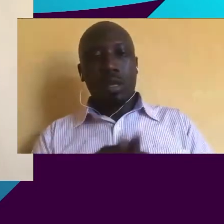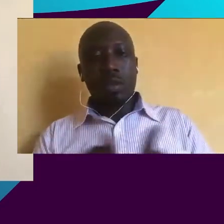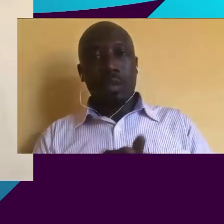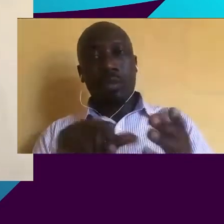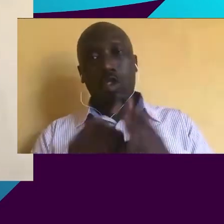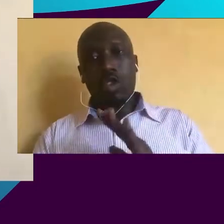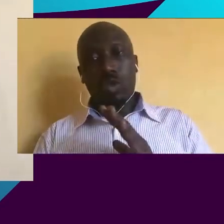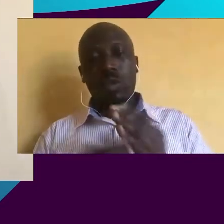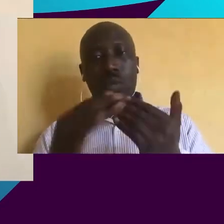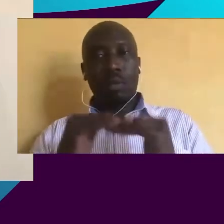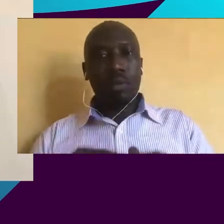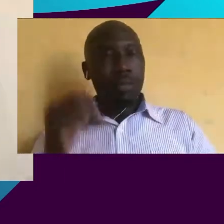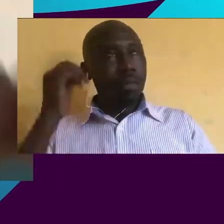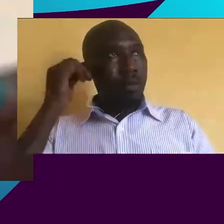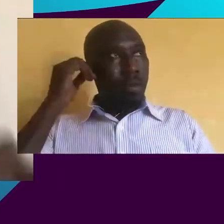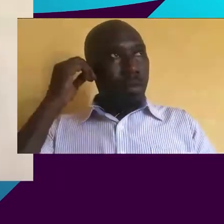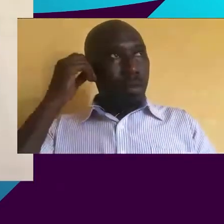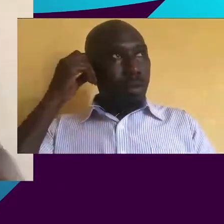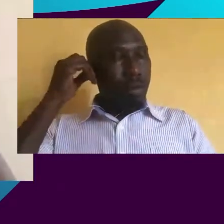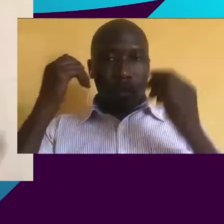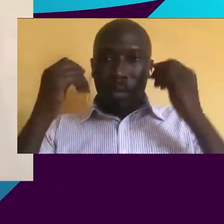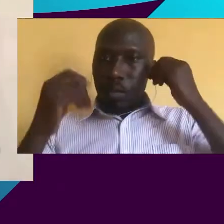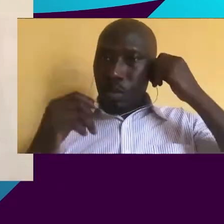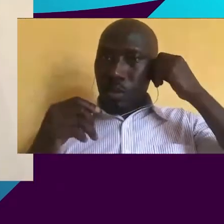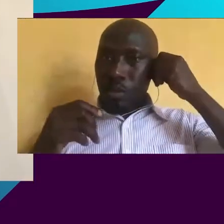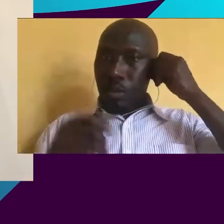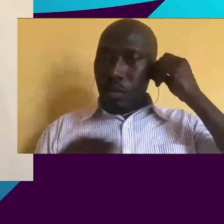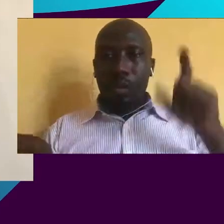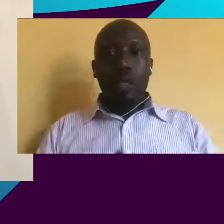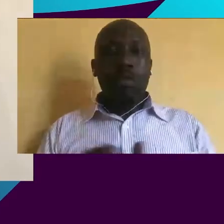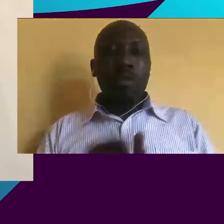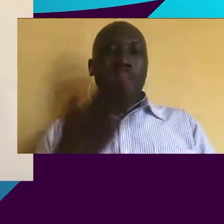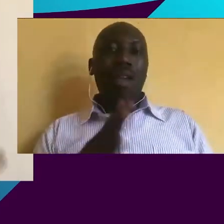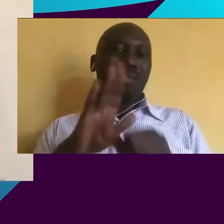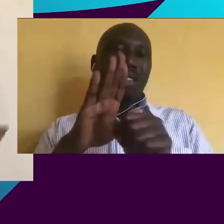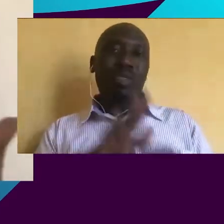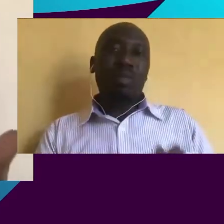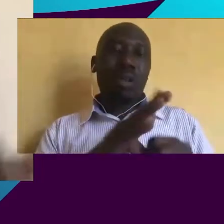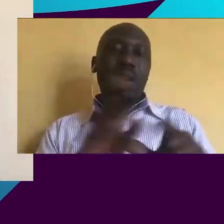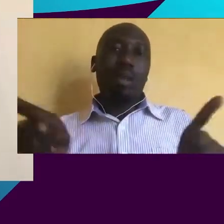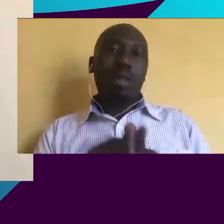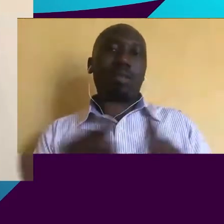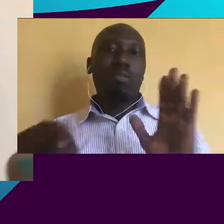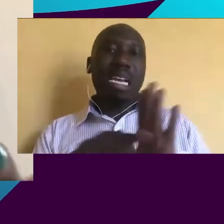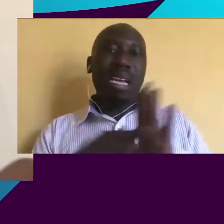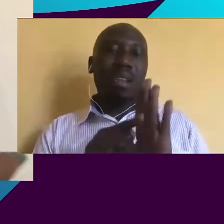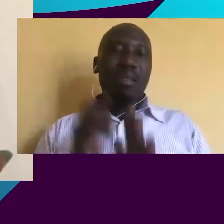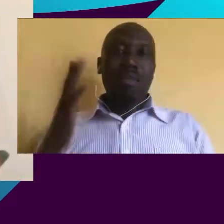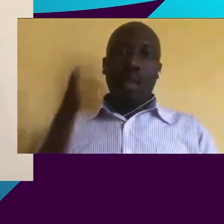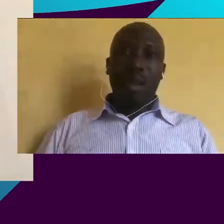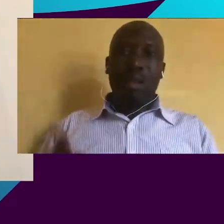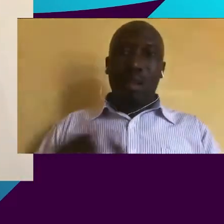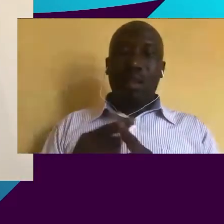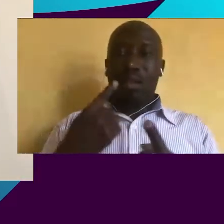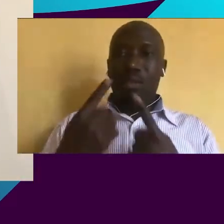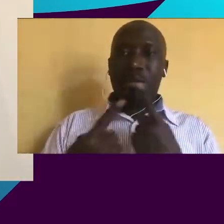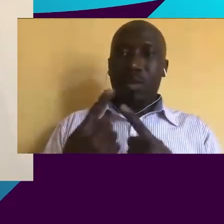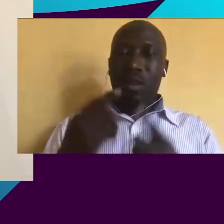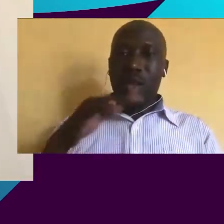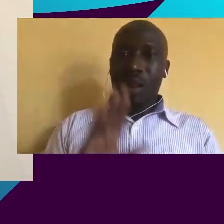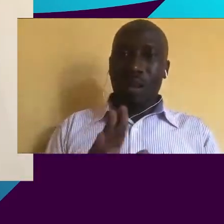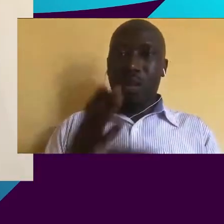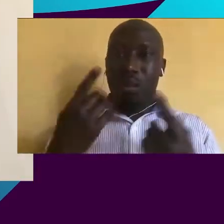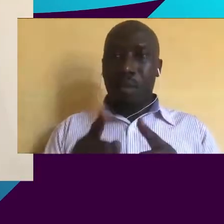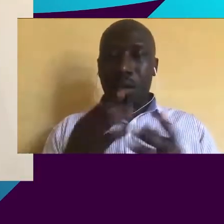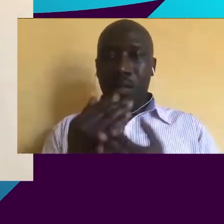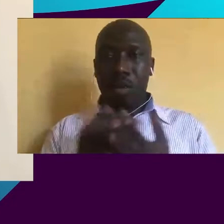And also, there's discrimination and prejudice. A lot of male coaches, actually, I'm sorry if I'm speaking a lot on male coaches, but because when you look